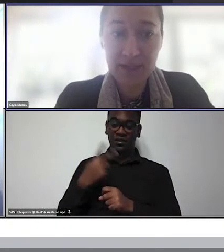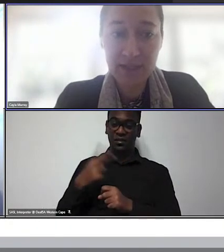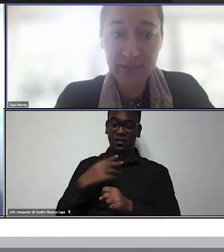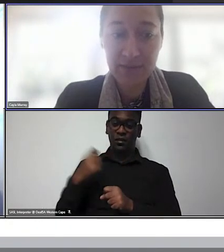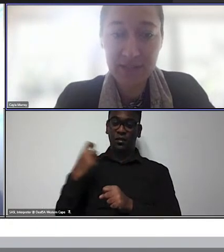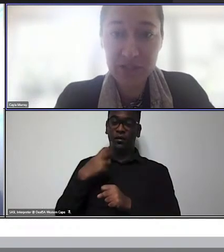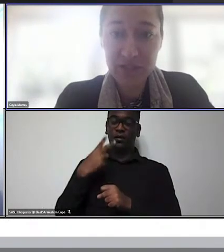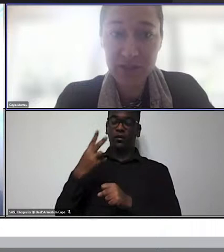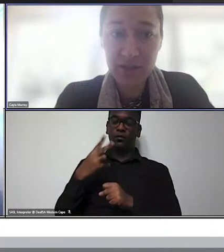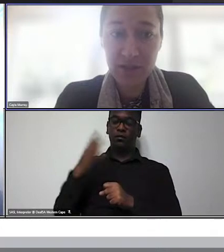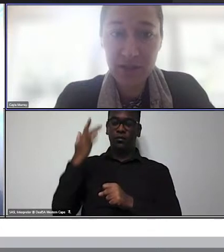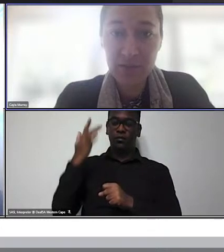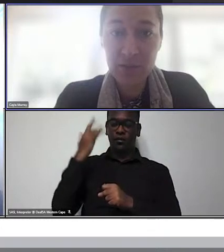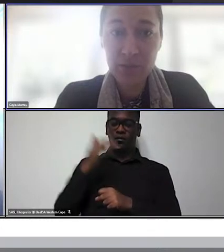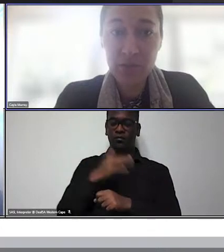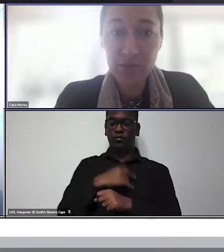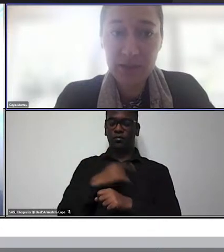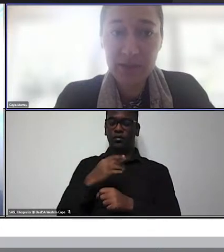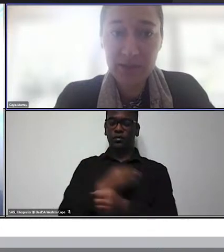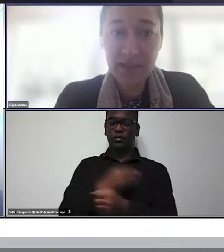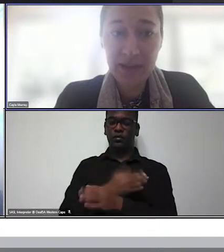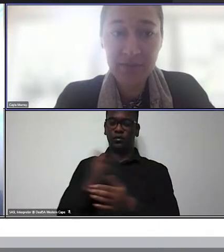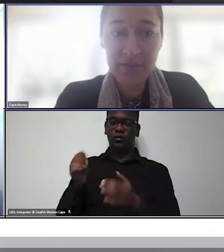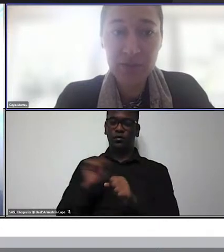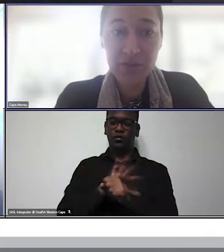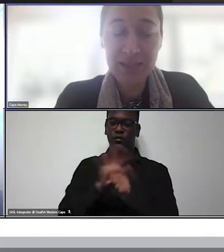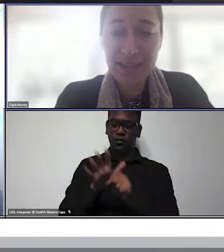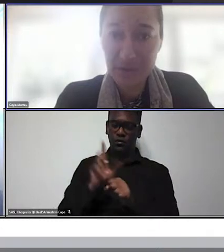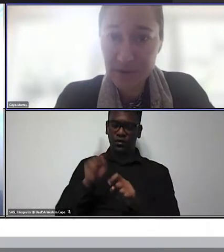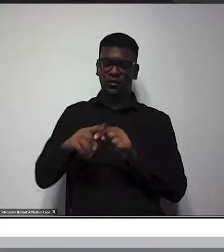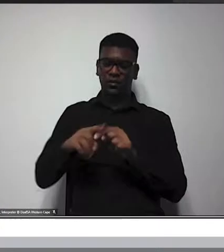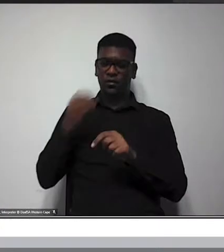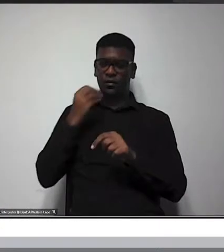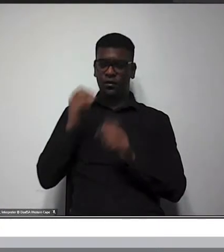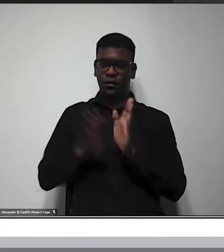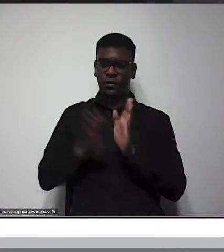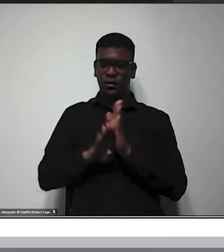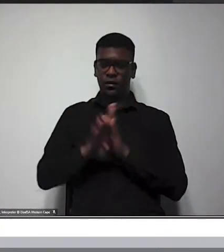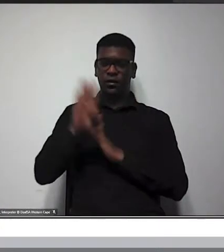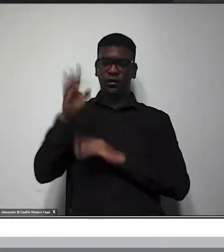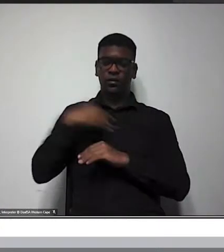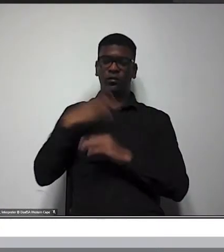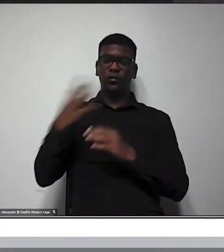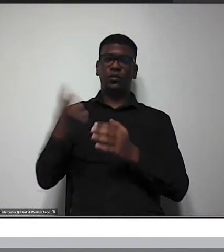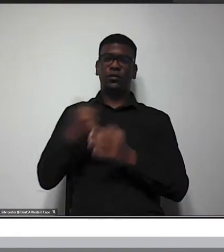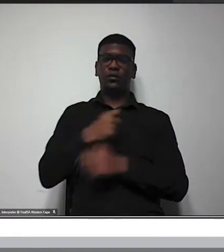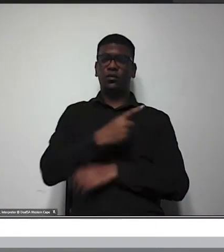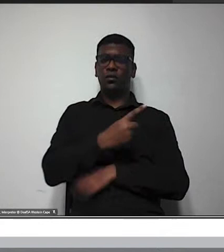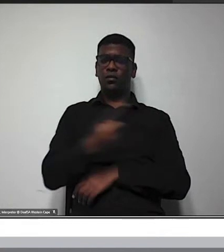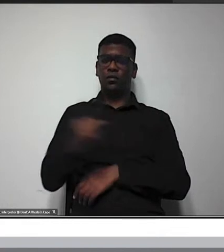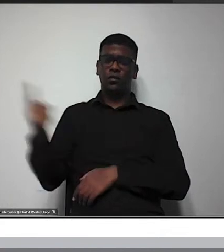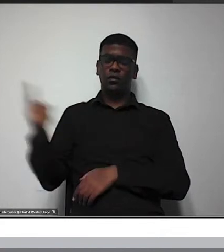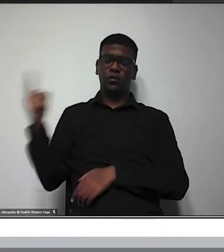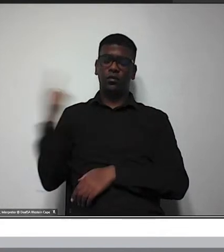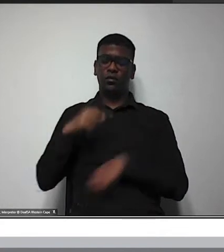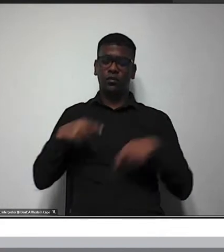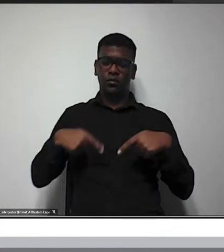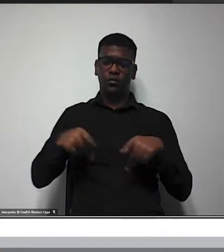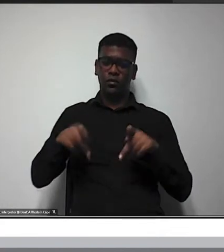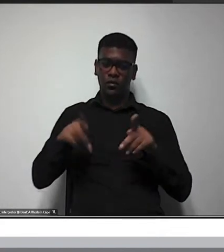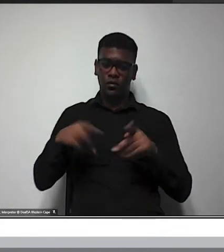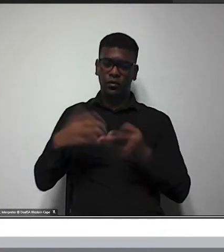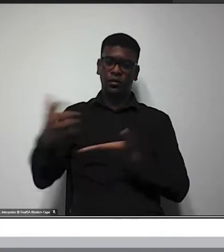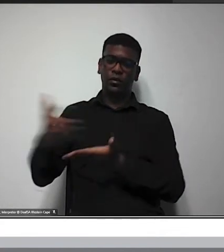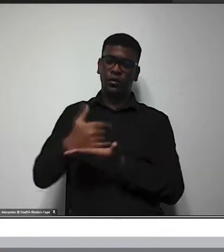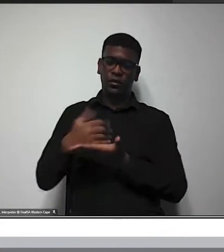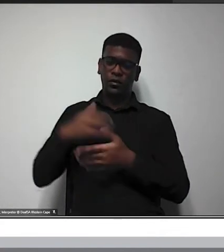by rising inflation, and we really, really have to take every single opportunity that we can to claw back jobs and to ensure